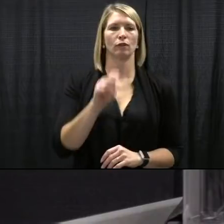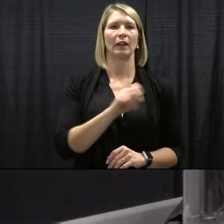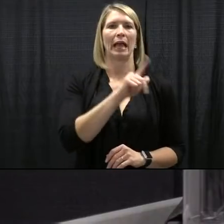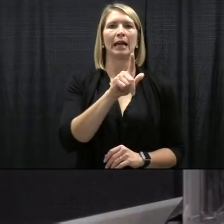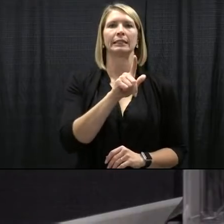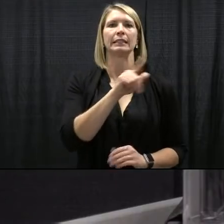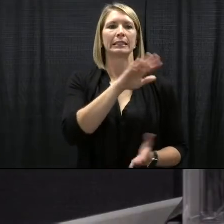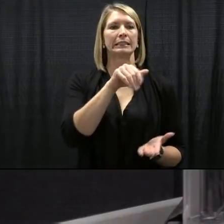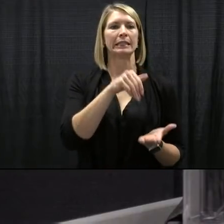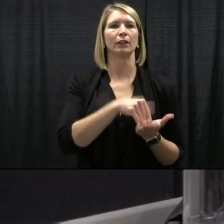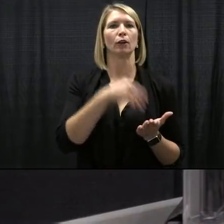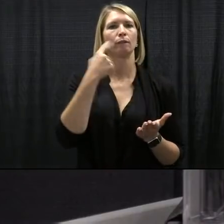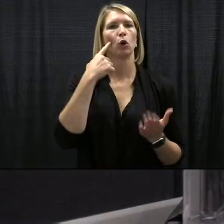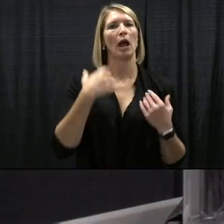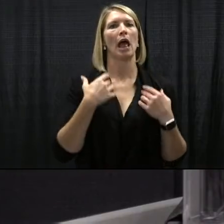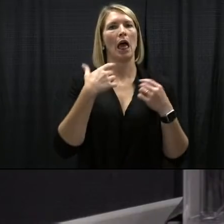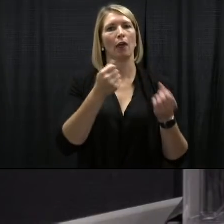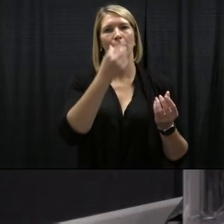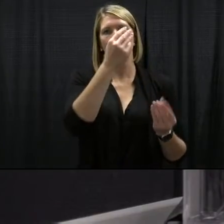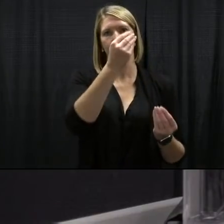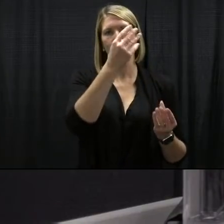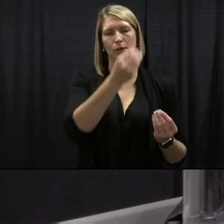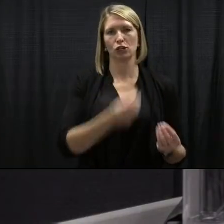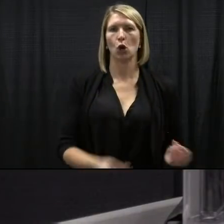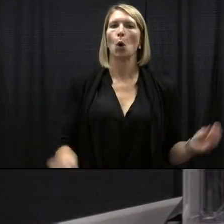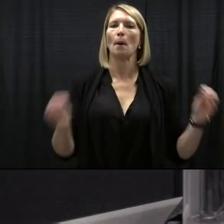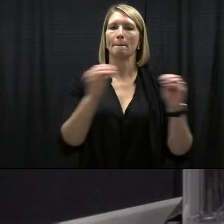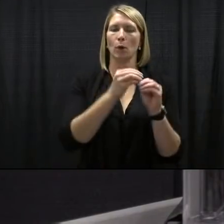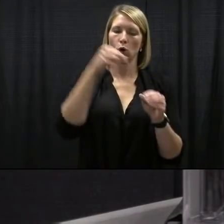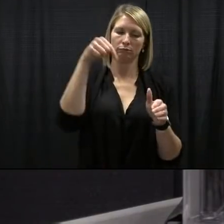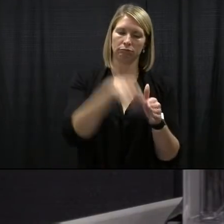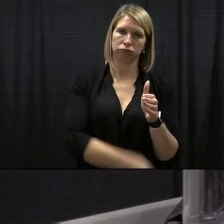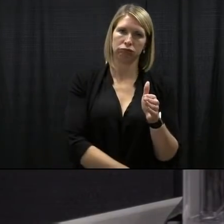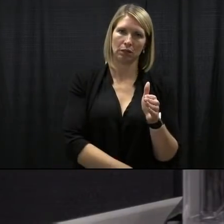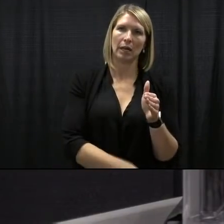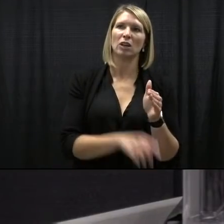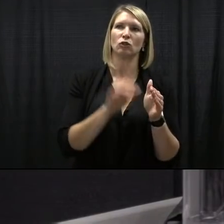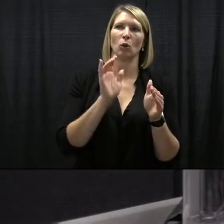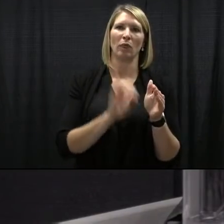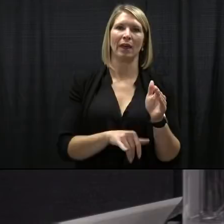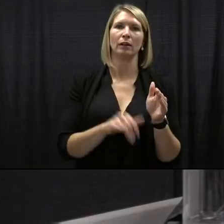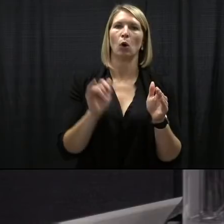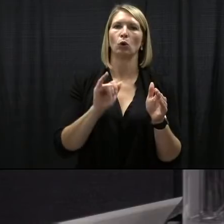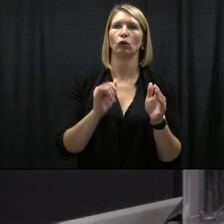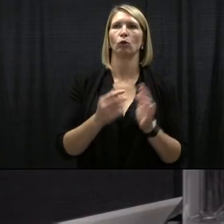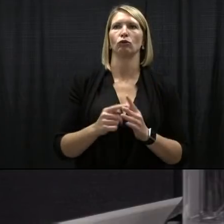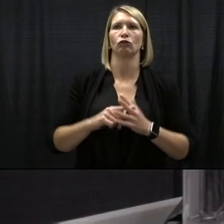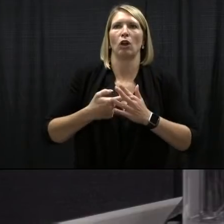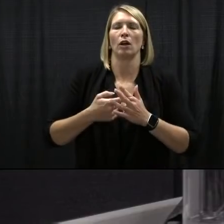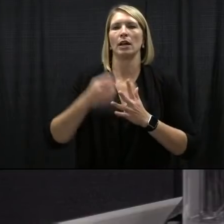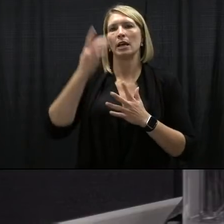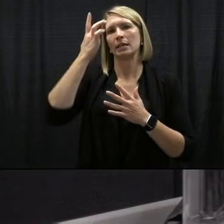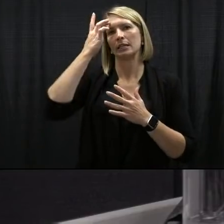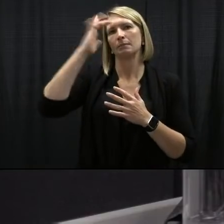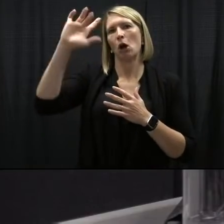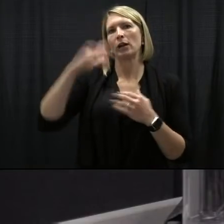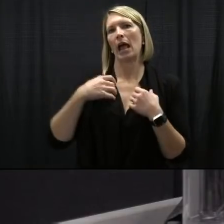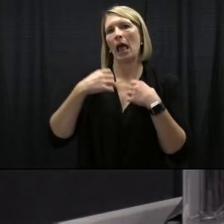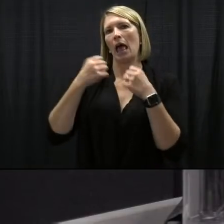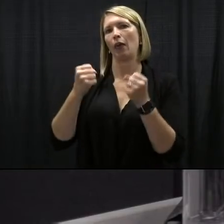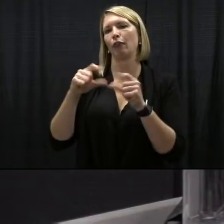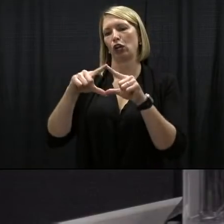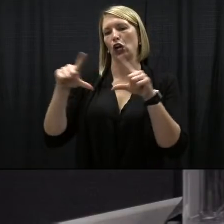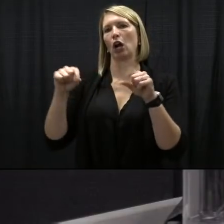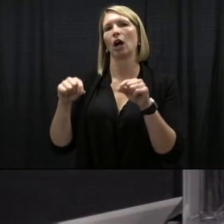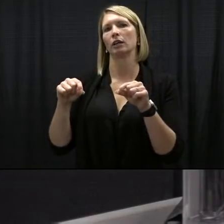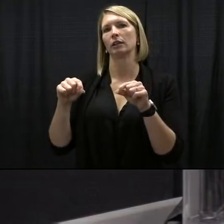on this, which will meet the new federal standards for the SMART card, the SMART Health card. And as I mentioned, consultations are starting today, and